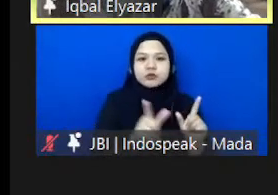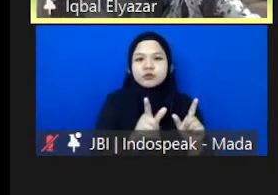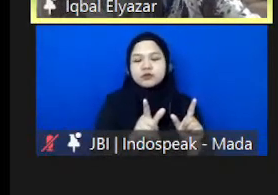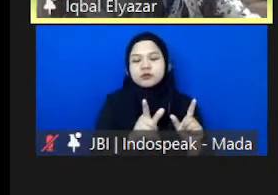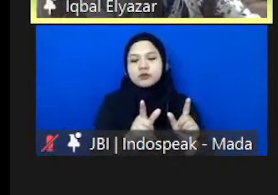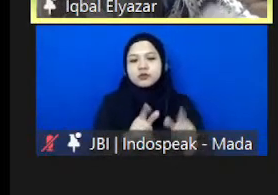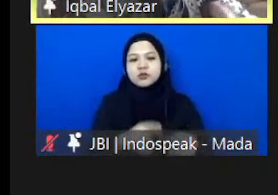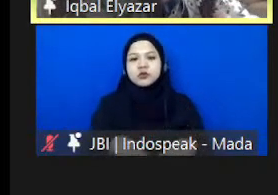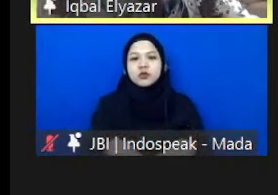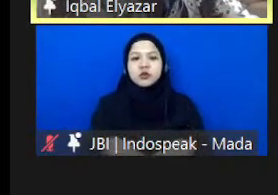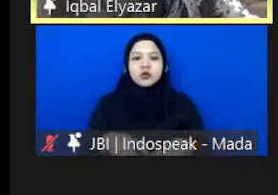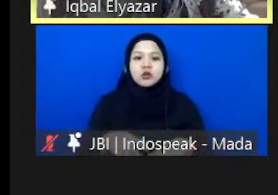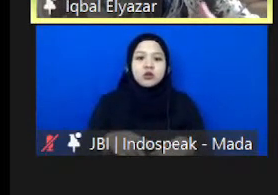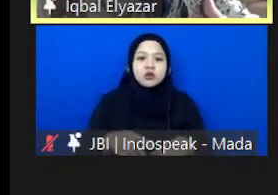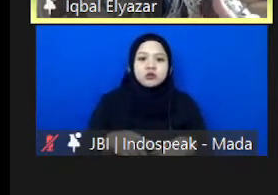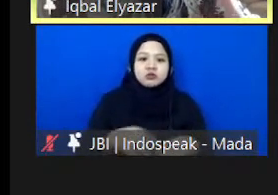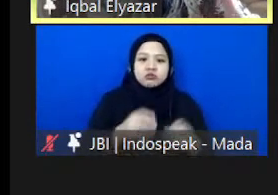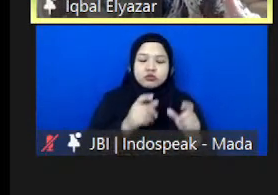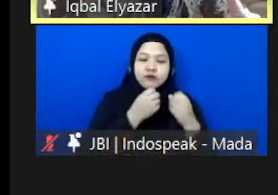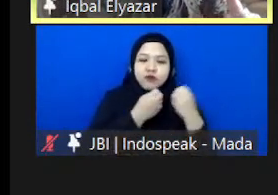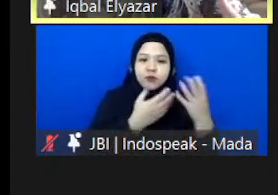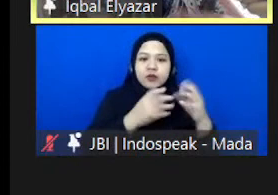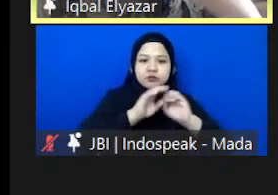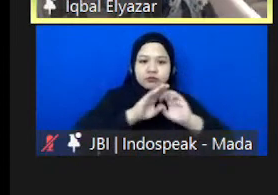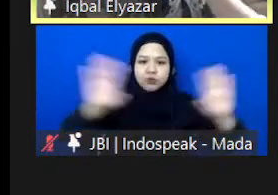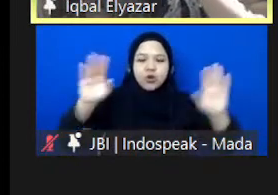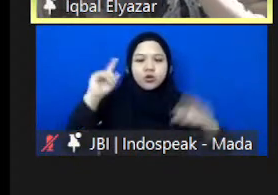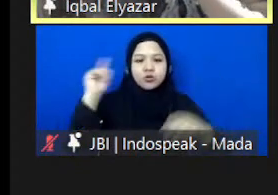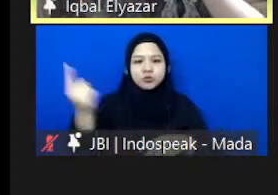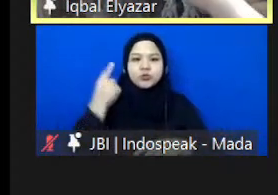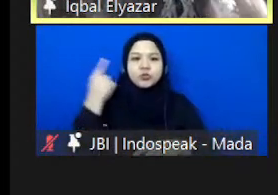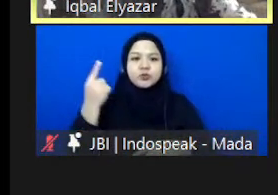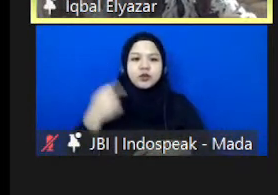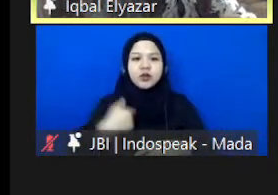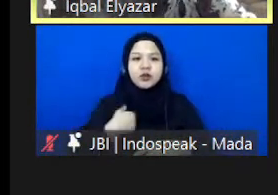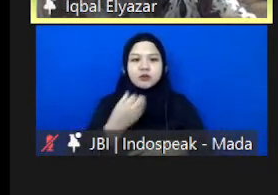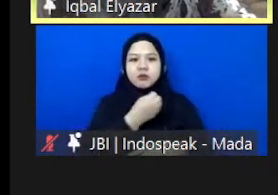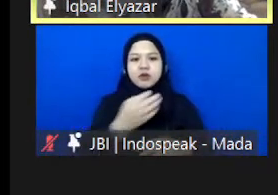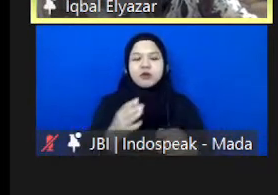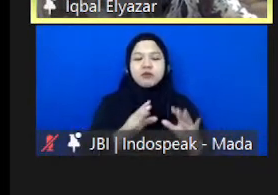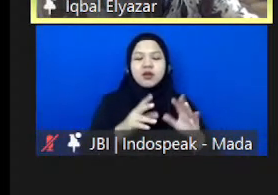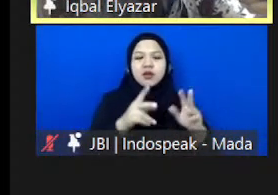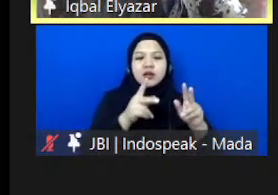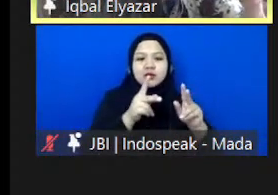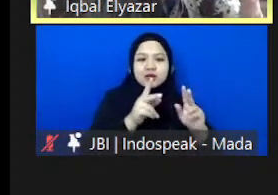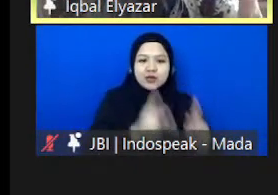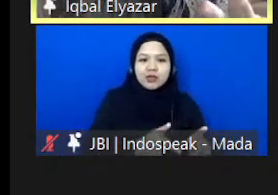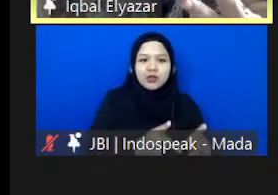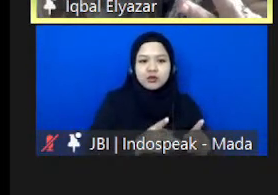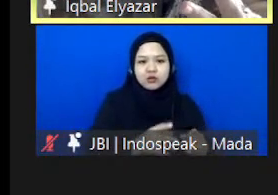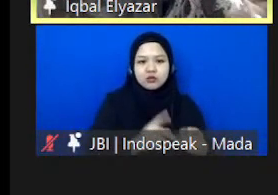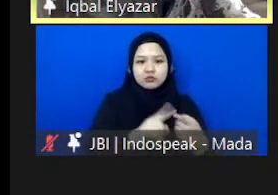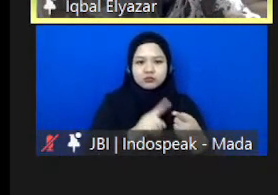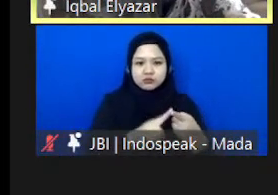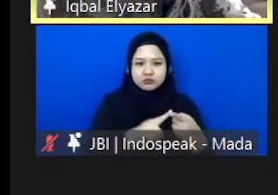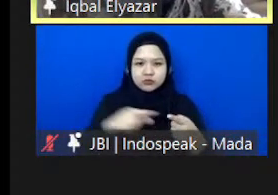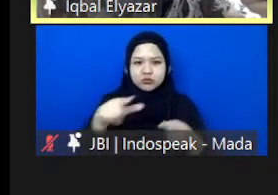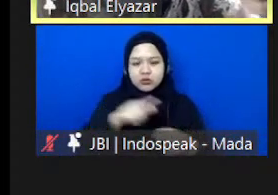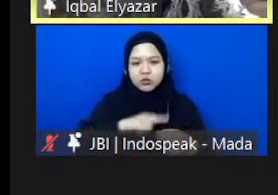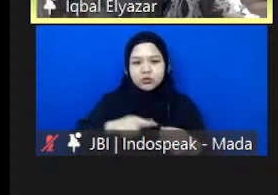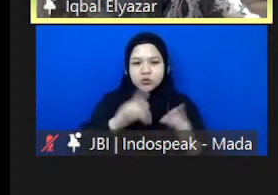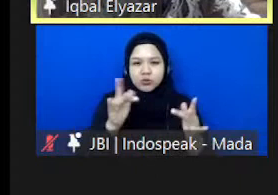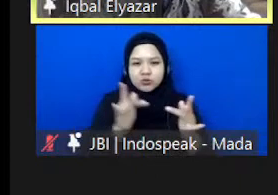data dissemination to the public. And we assess the 5 variables of criteria. You can see here the availability of local contact or data